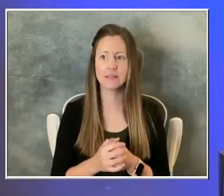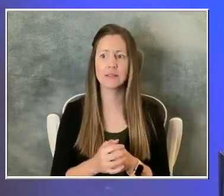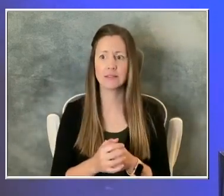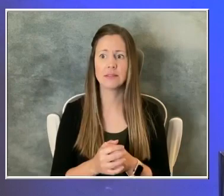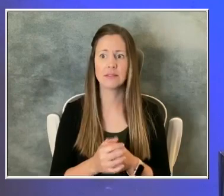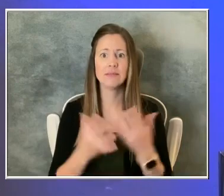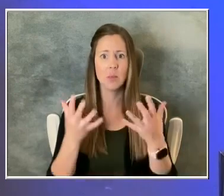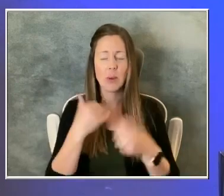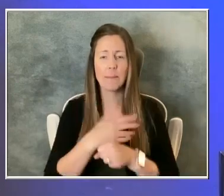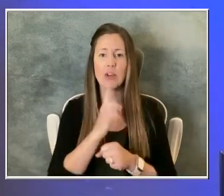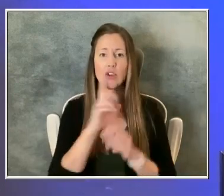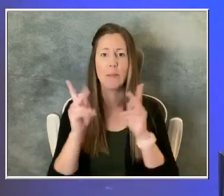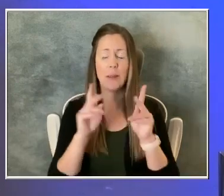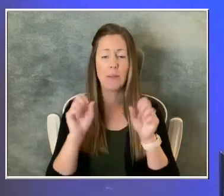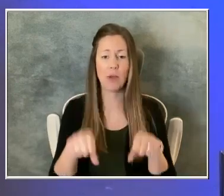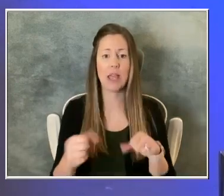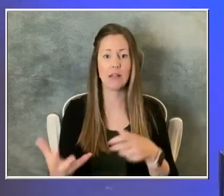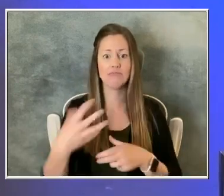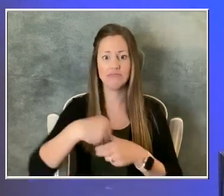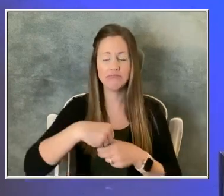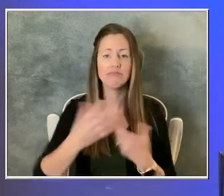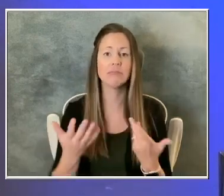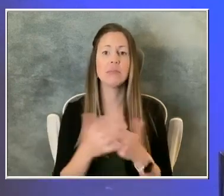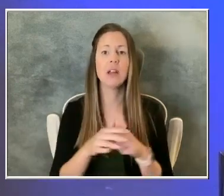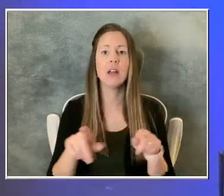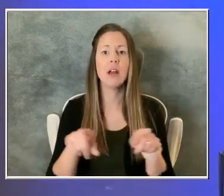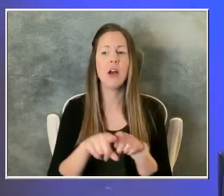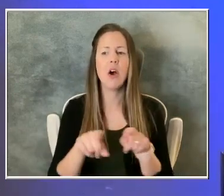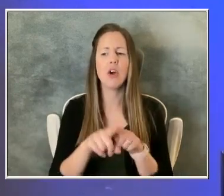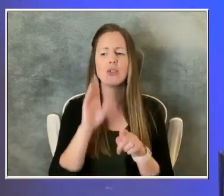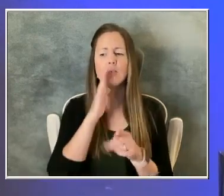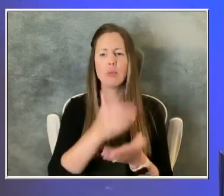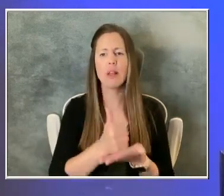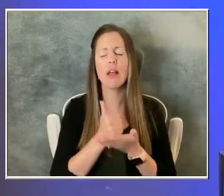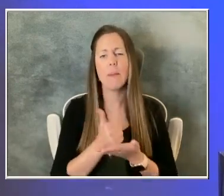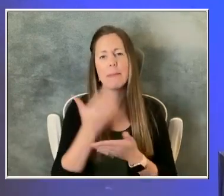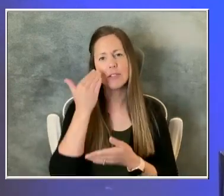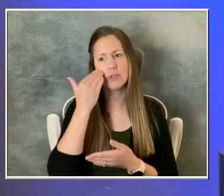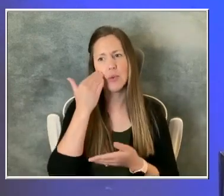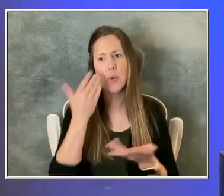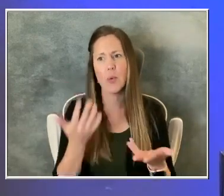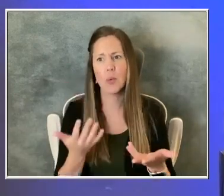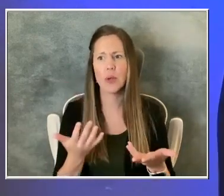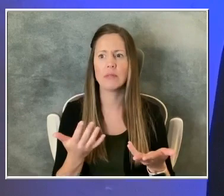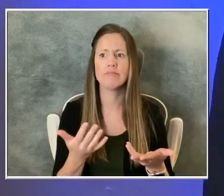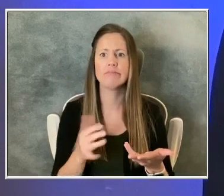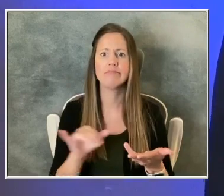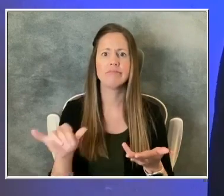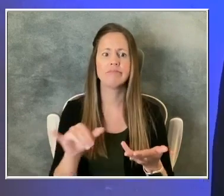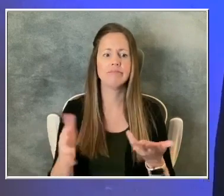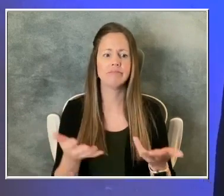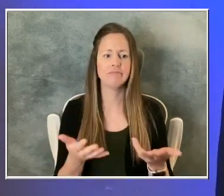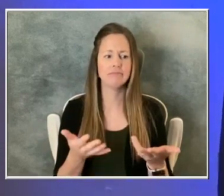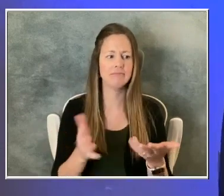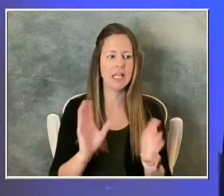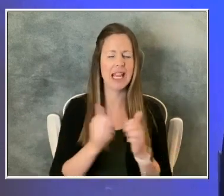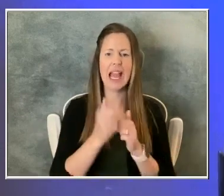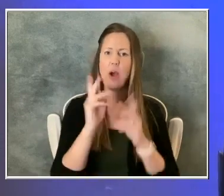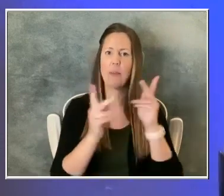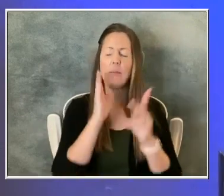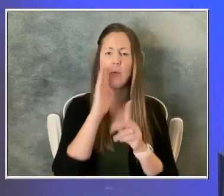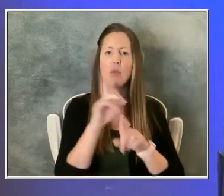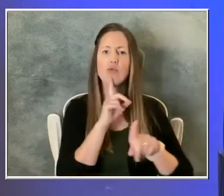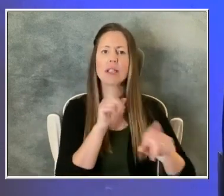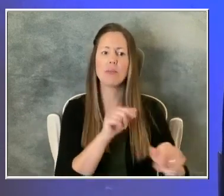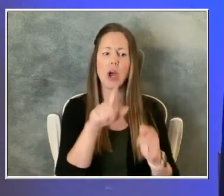It also will give us some indications as to how individuals will respond to certain medications, and then